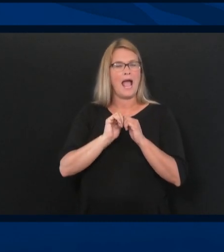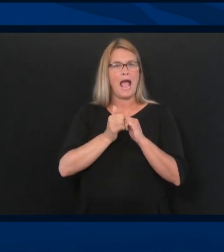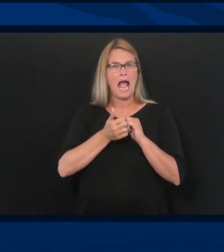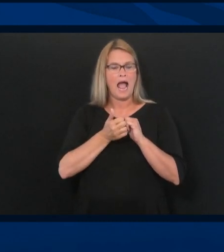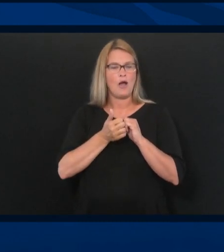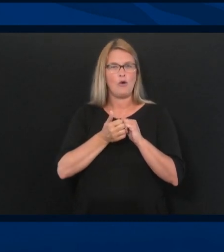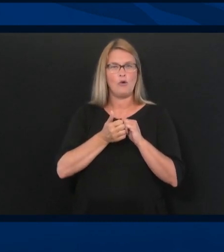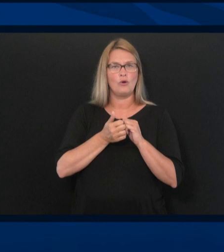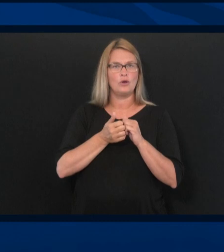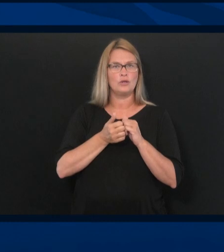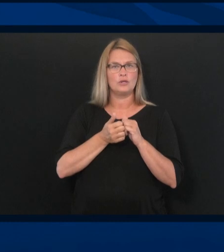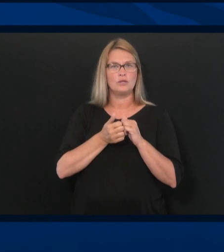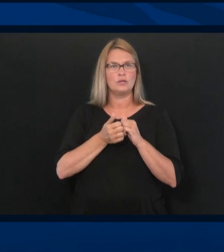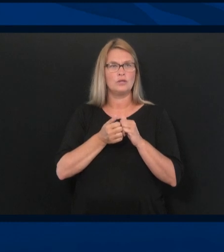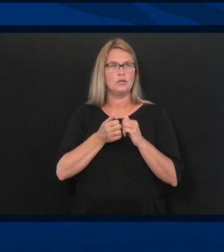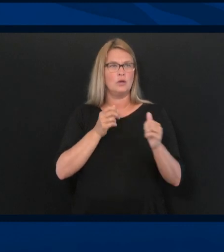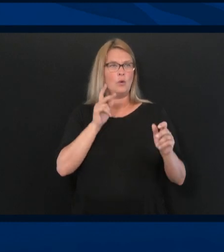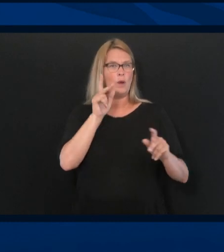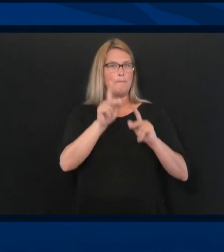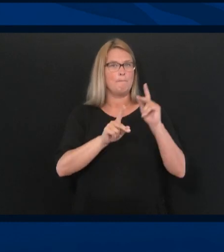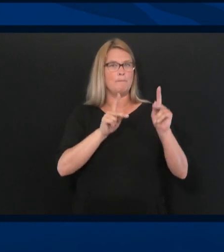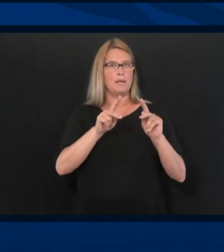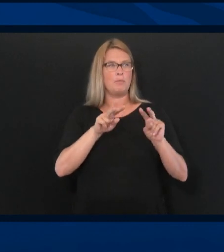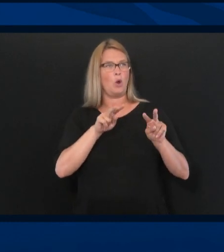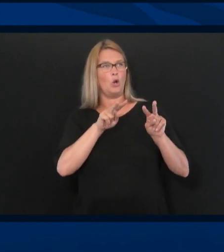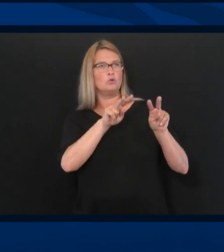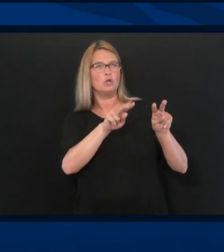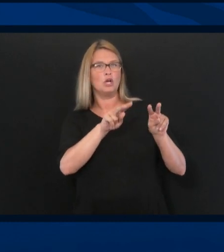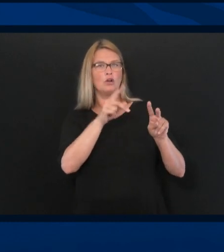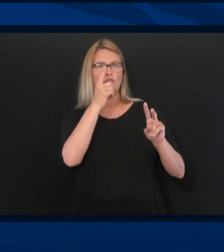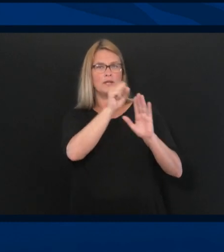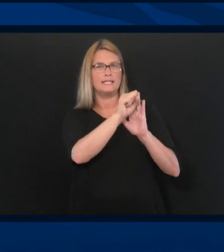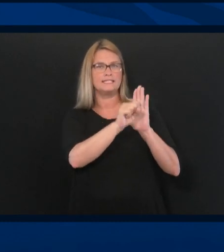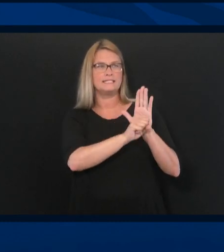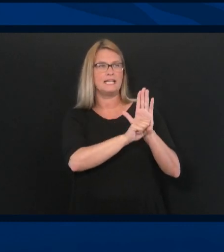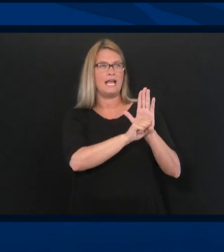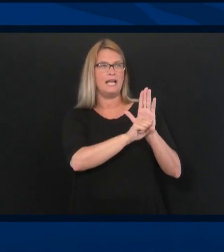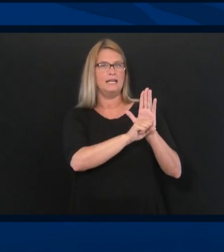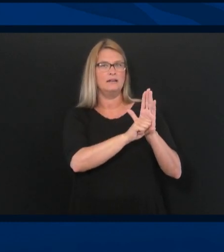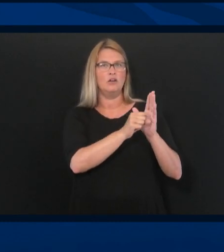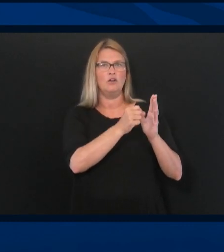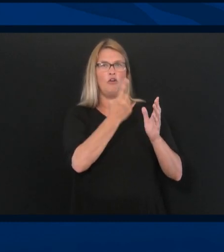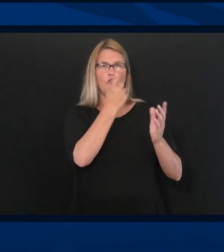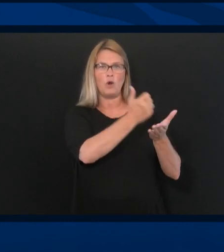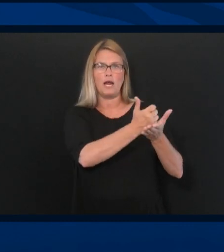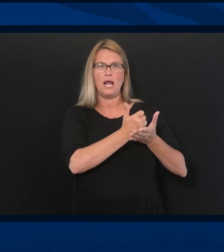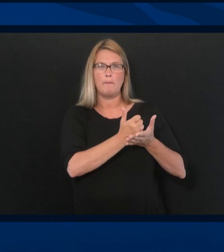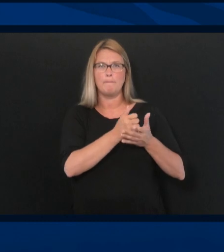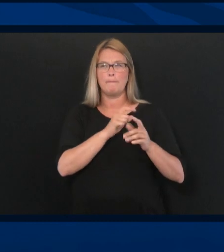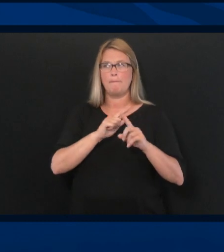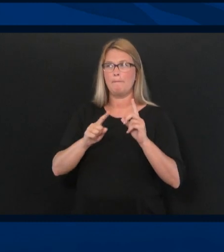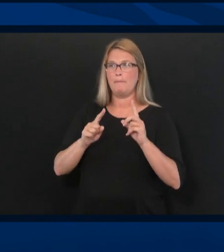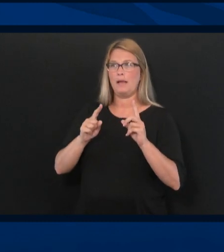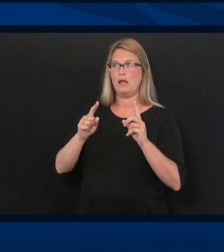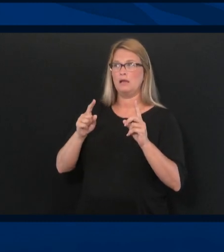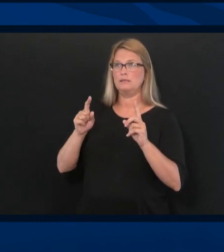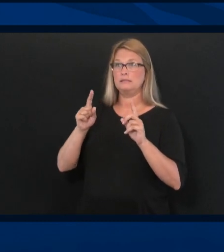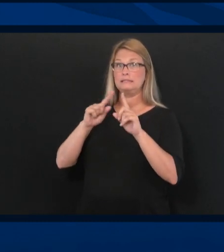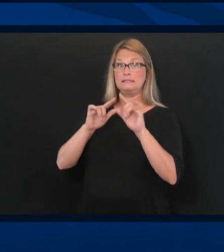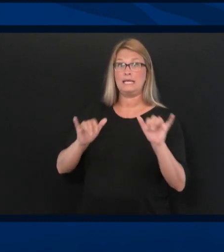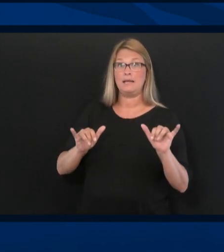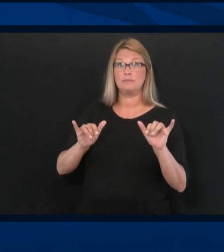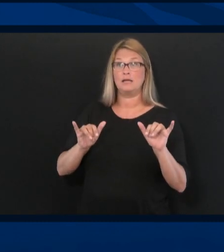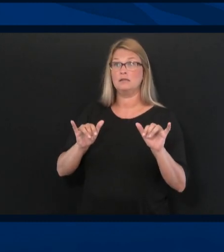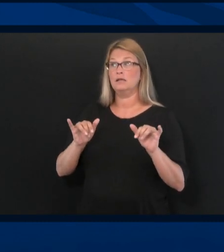I feel like, people are looking to the state for guidance and they can go out and do all of these things, but at the same time, the state is saying, don't